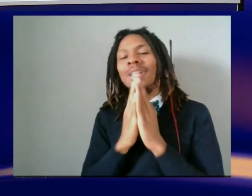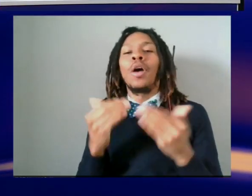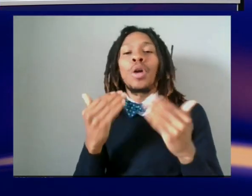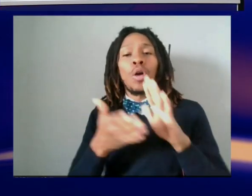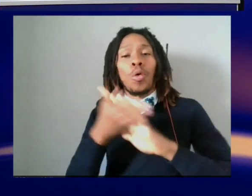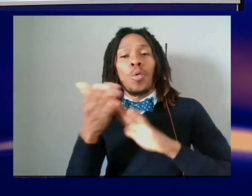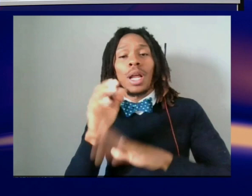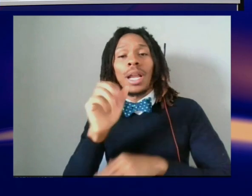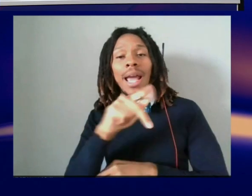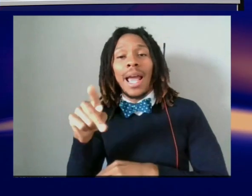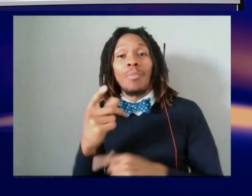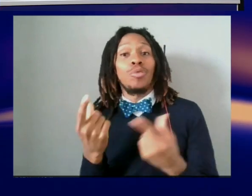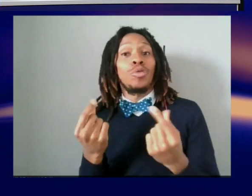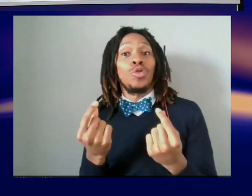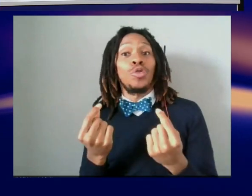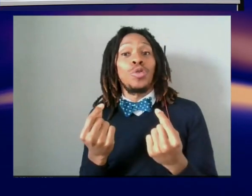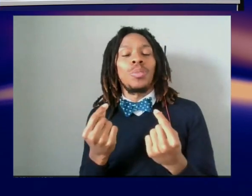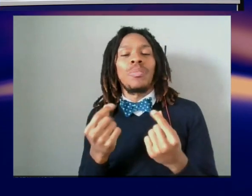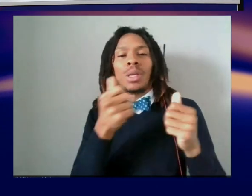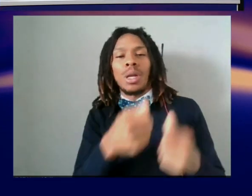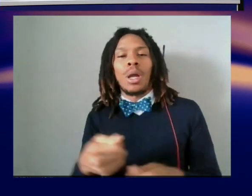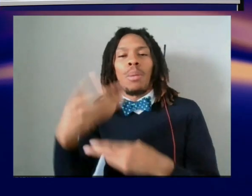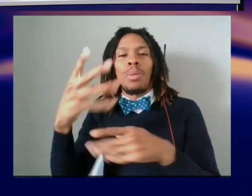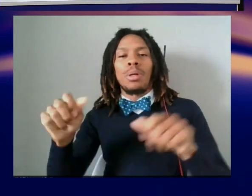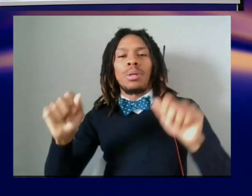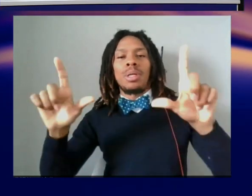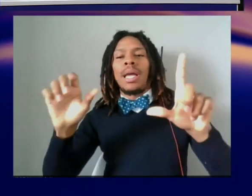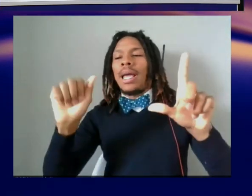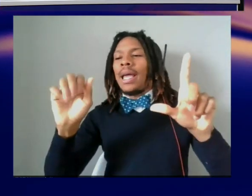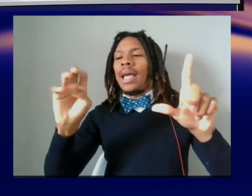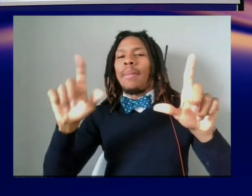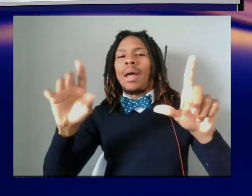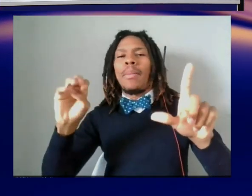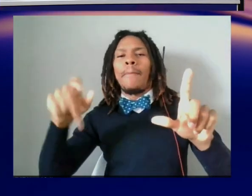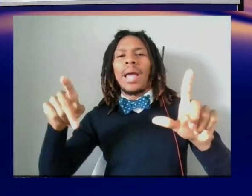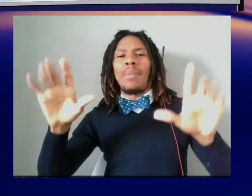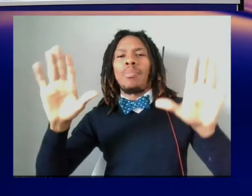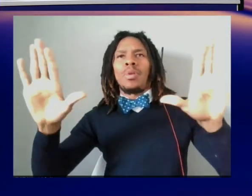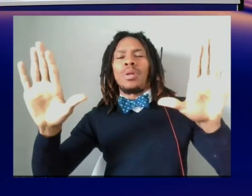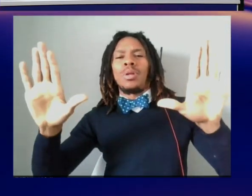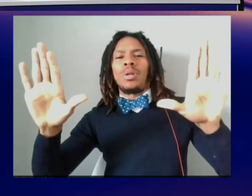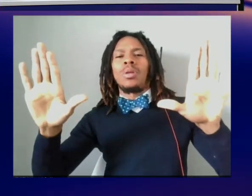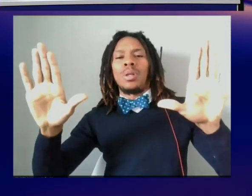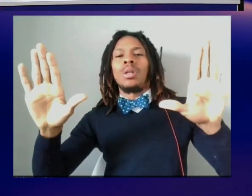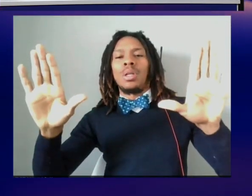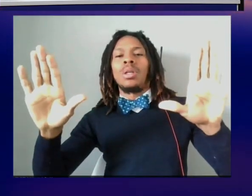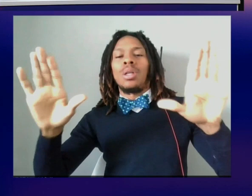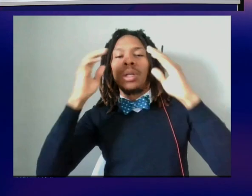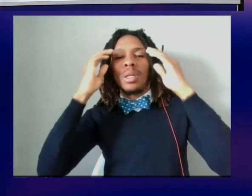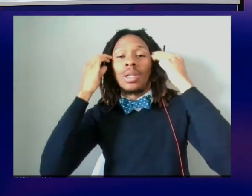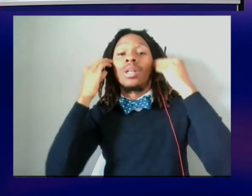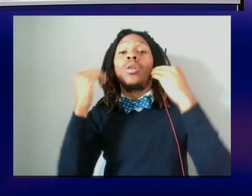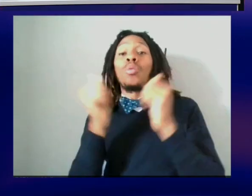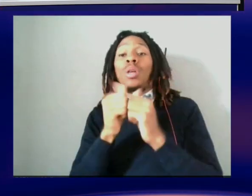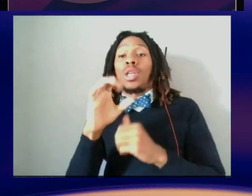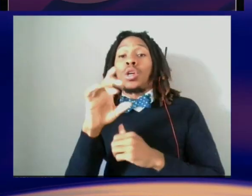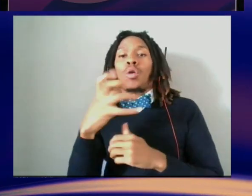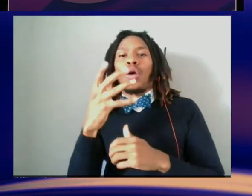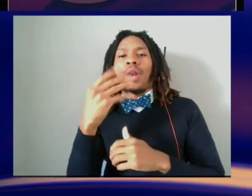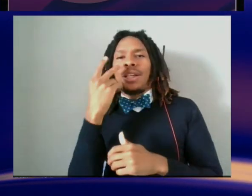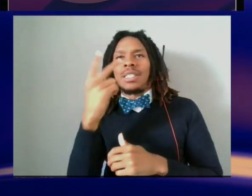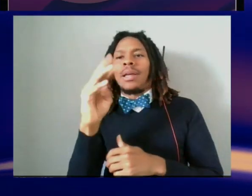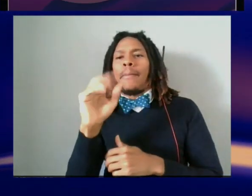what's going to happen is it's going to pull up this AML map view, and in two lines of code, we already have a map coming up.